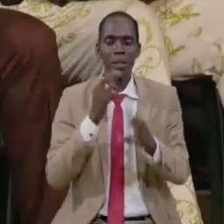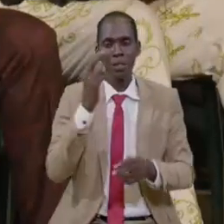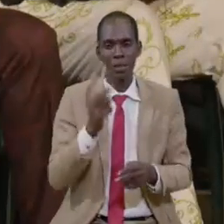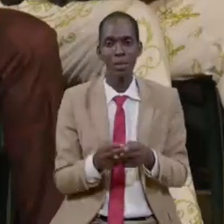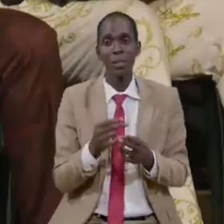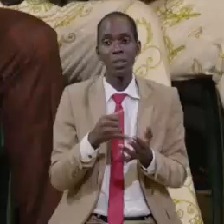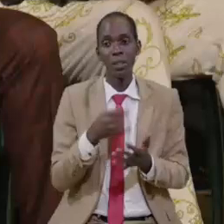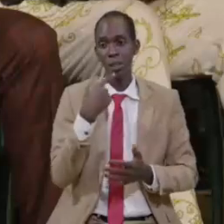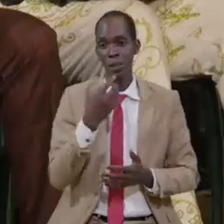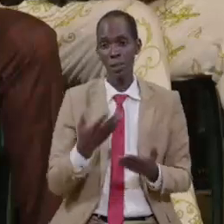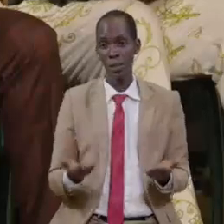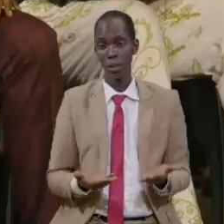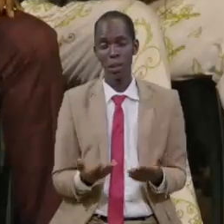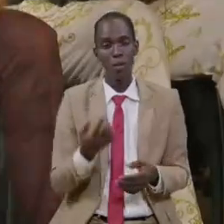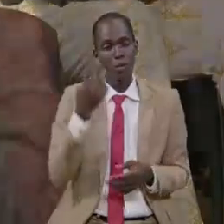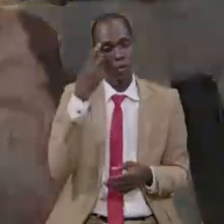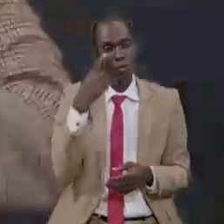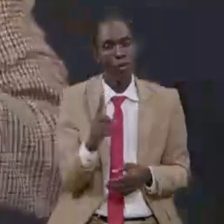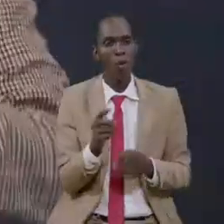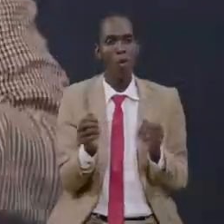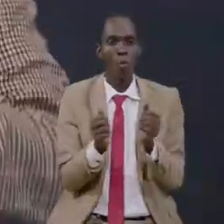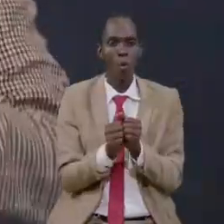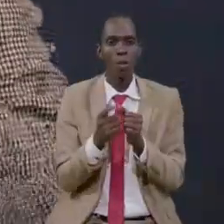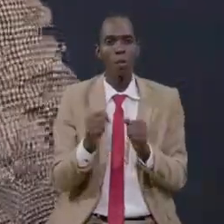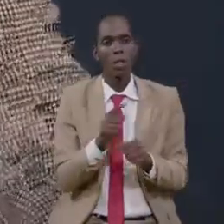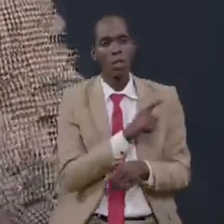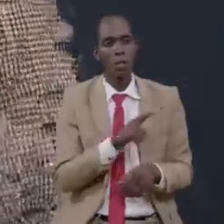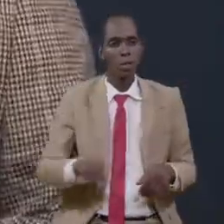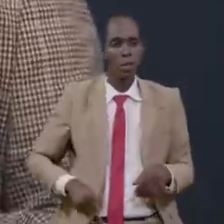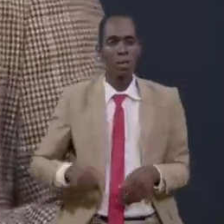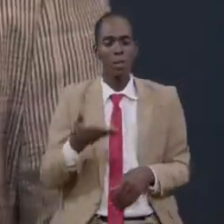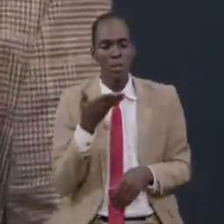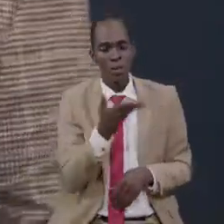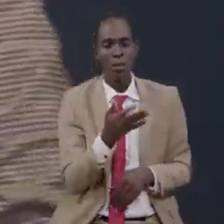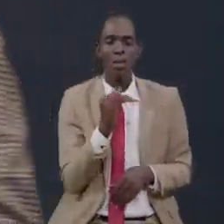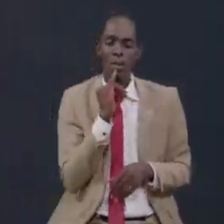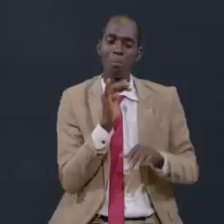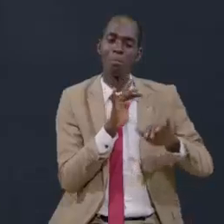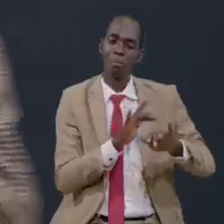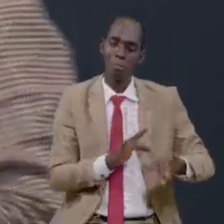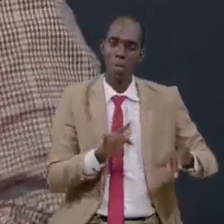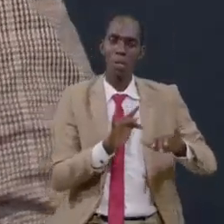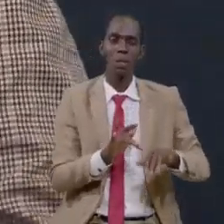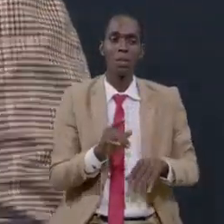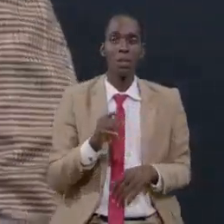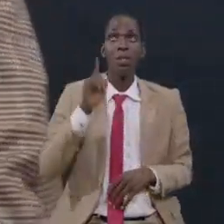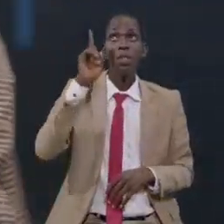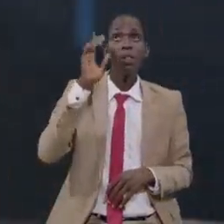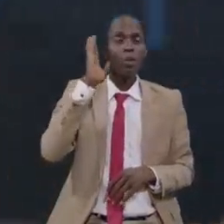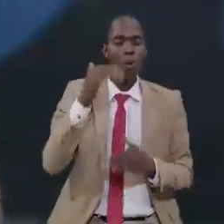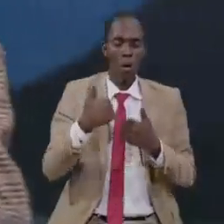for with the Lord there is mercy. He will have mercy on